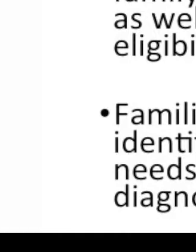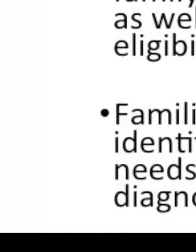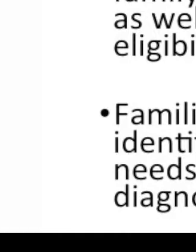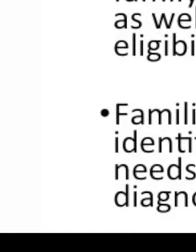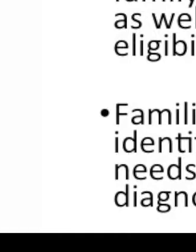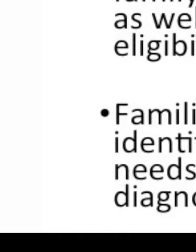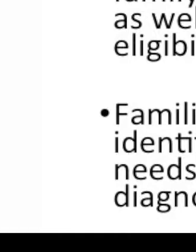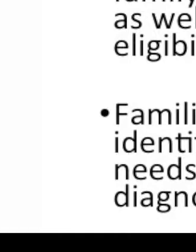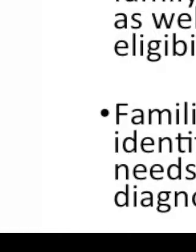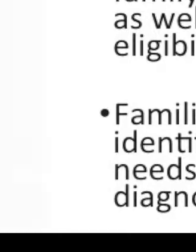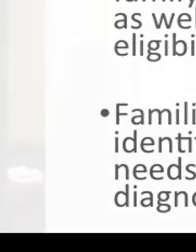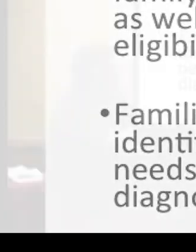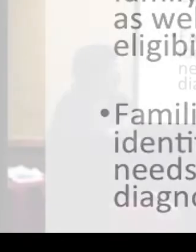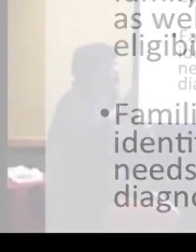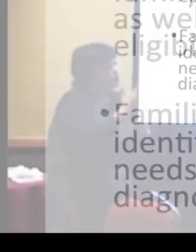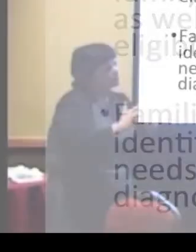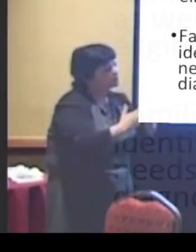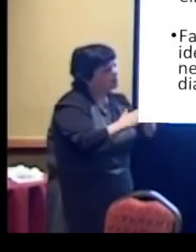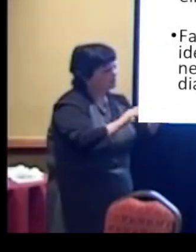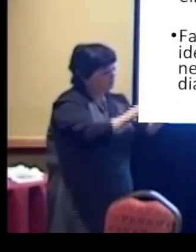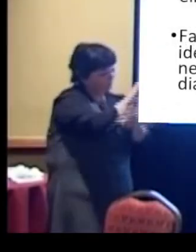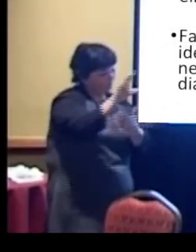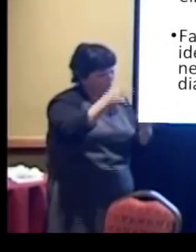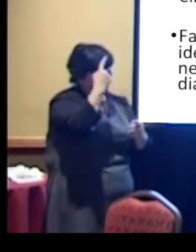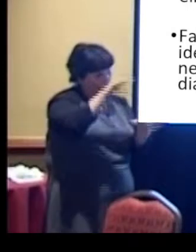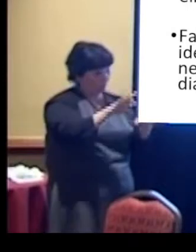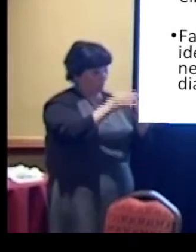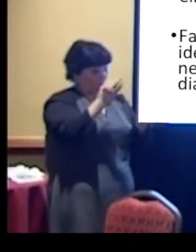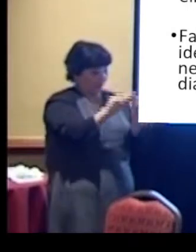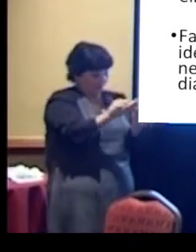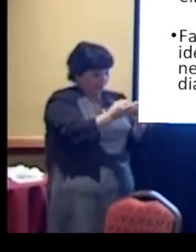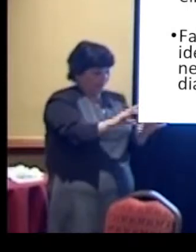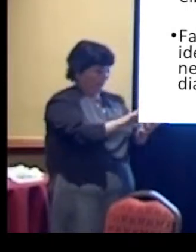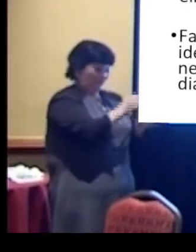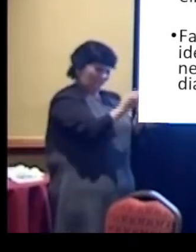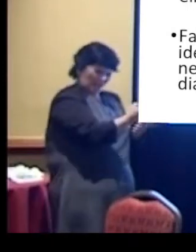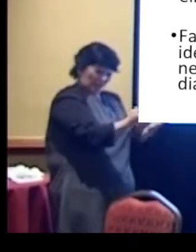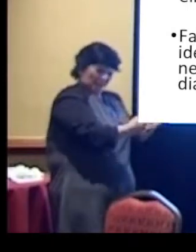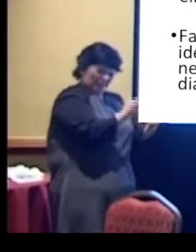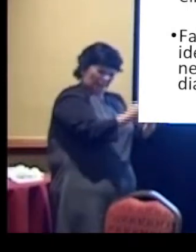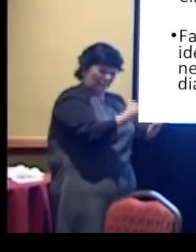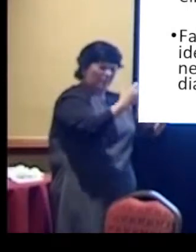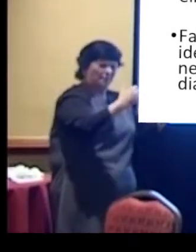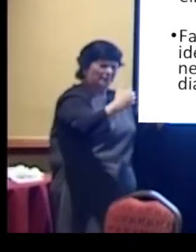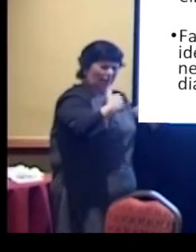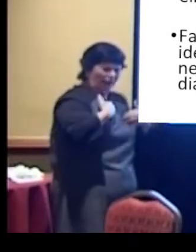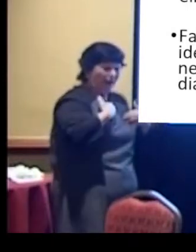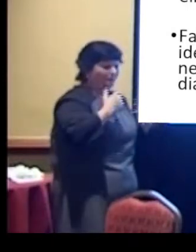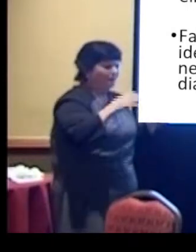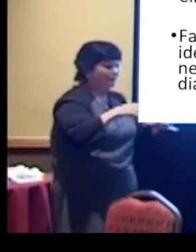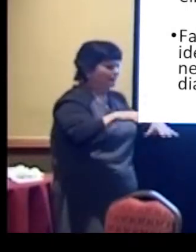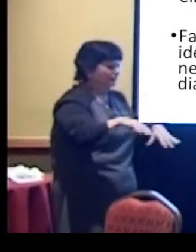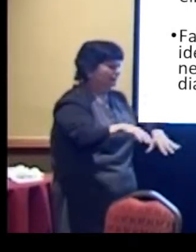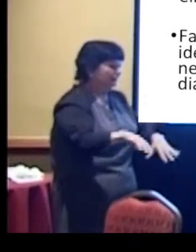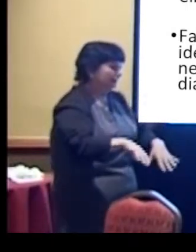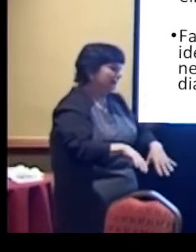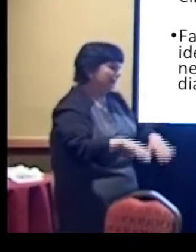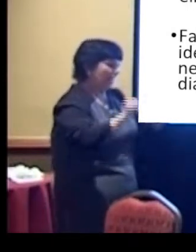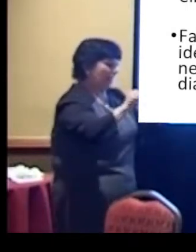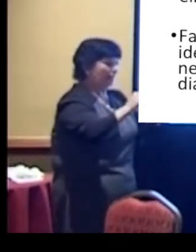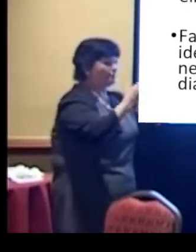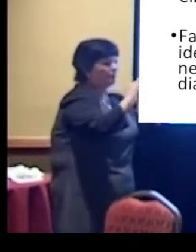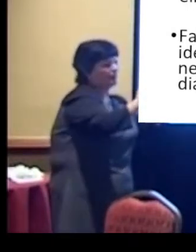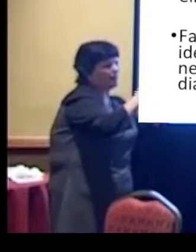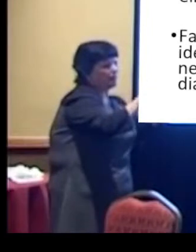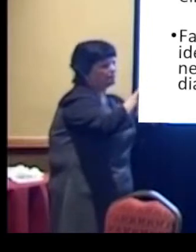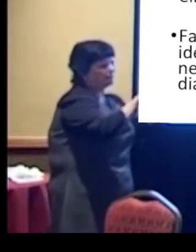And also it can cause some confusion for families. Families sometimes have kind of taken up a name